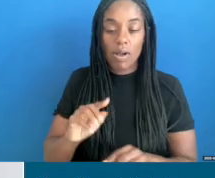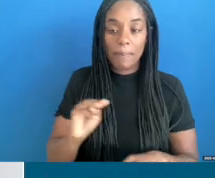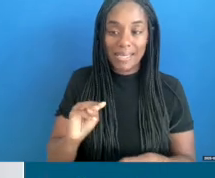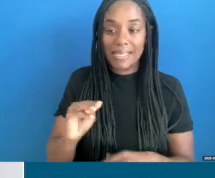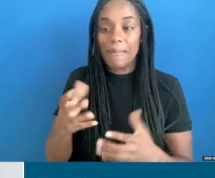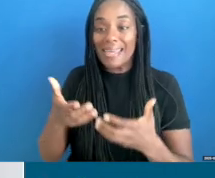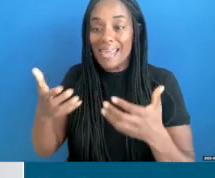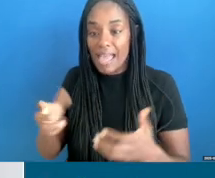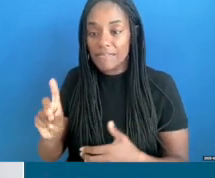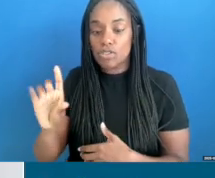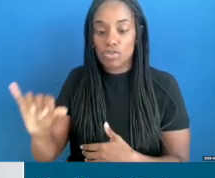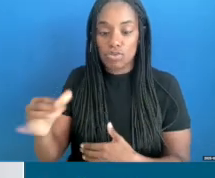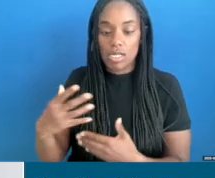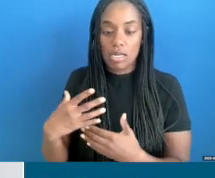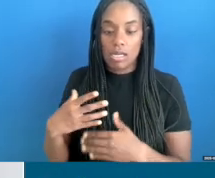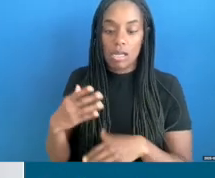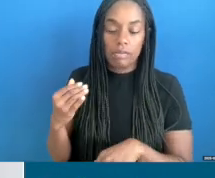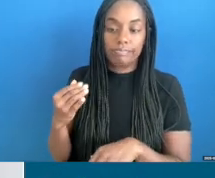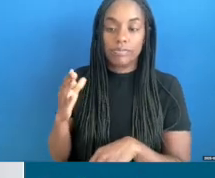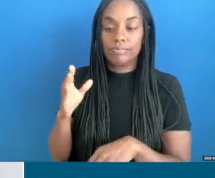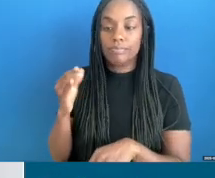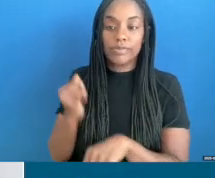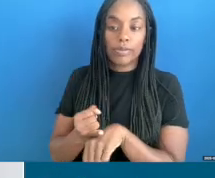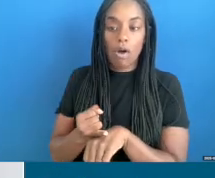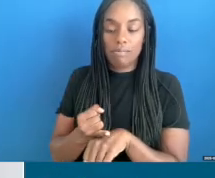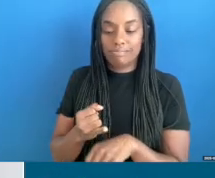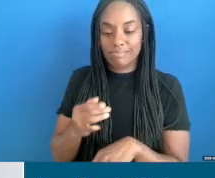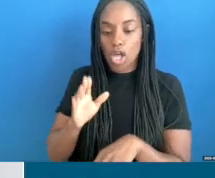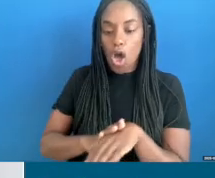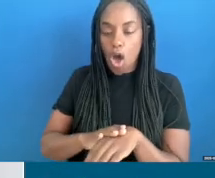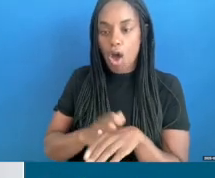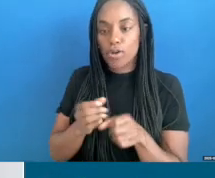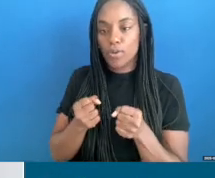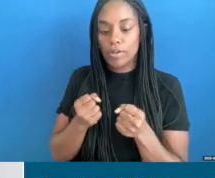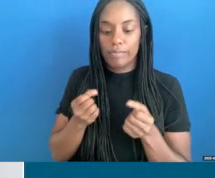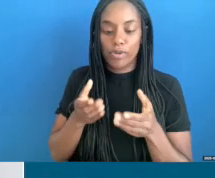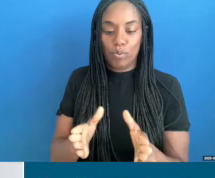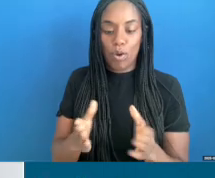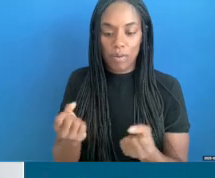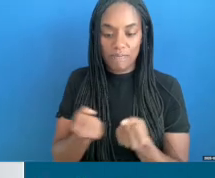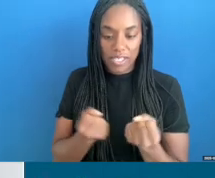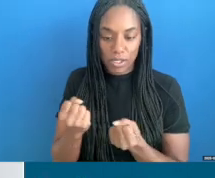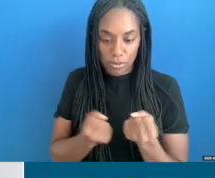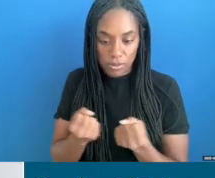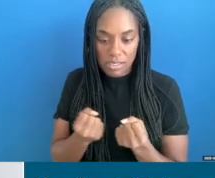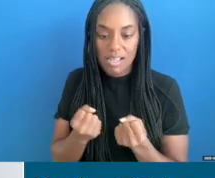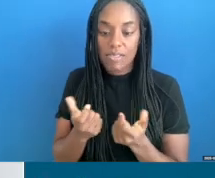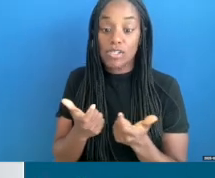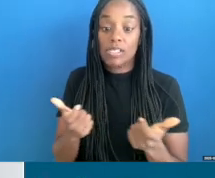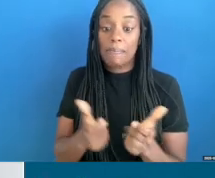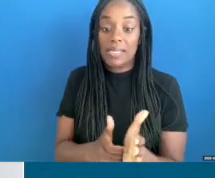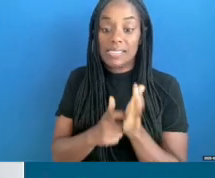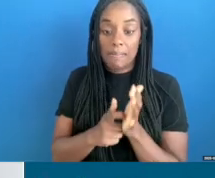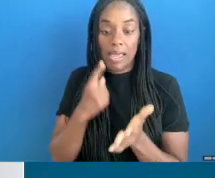vehicles and off-road equipment incentive projects. There's a large demand for the Clean Off-Road